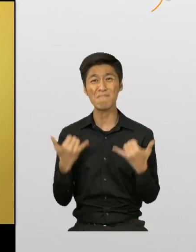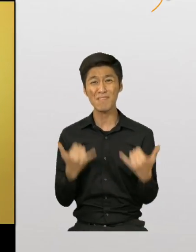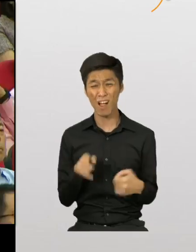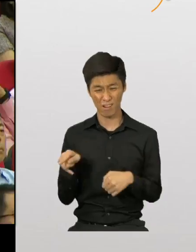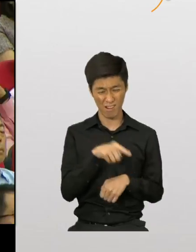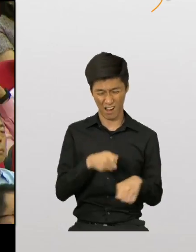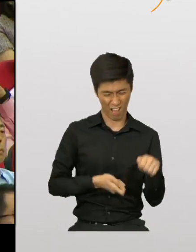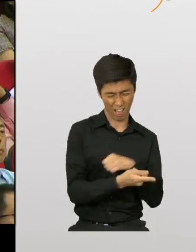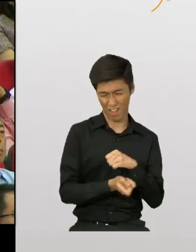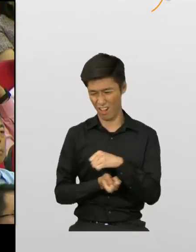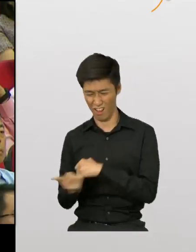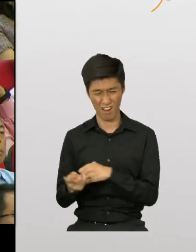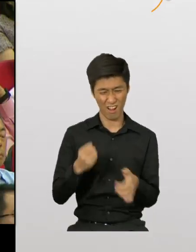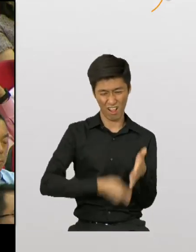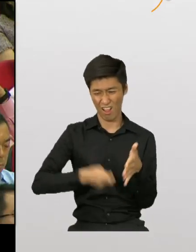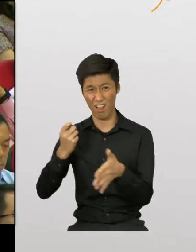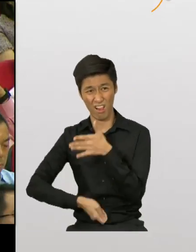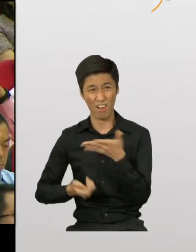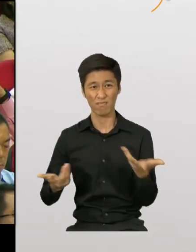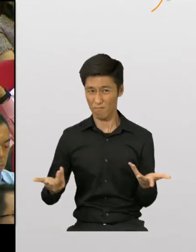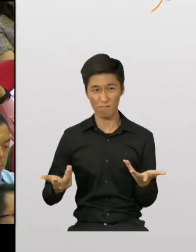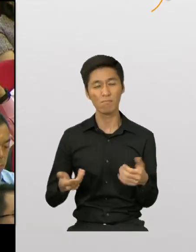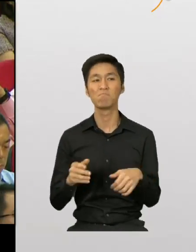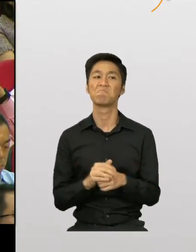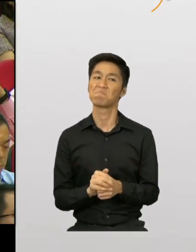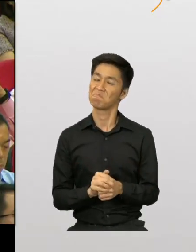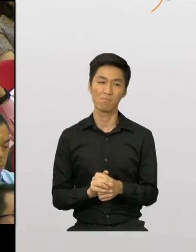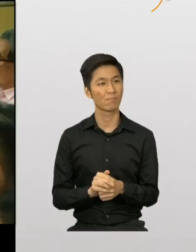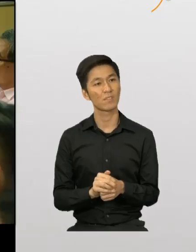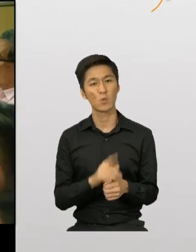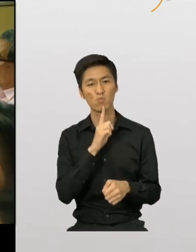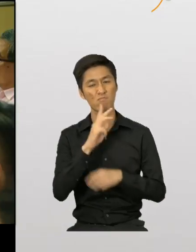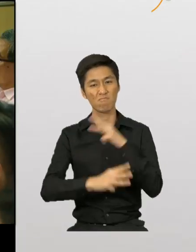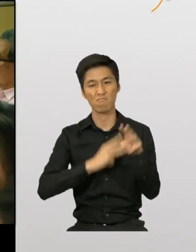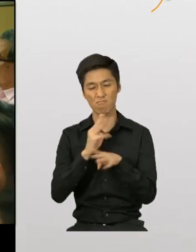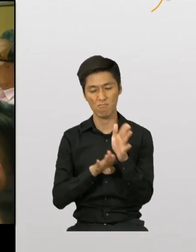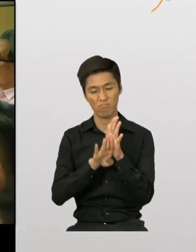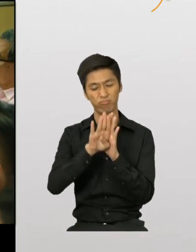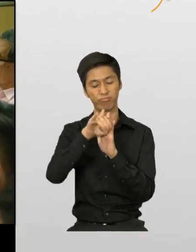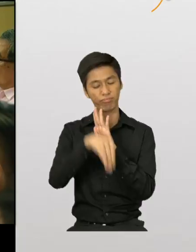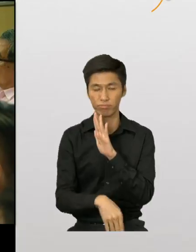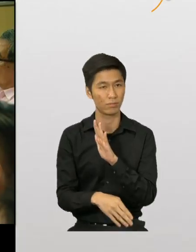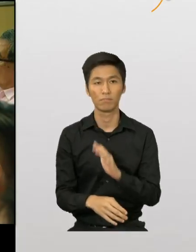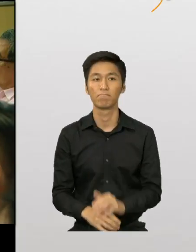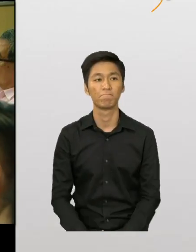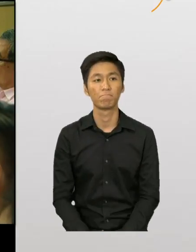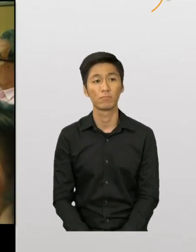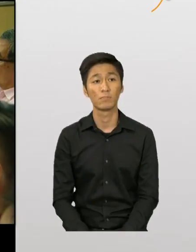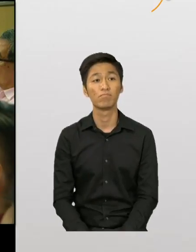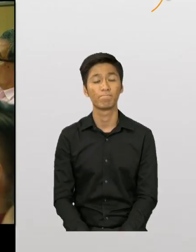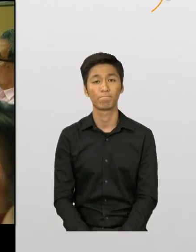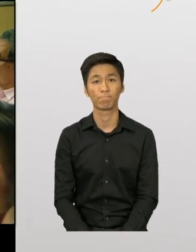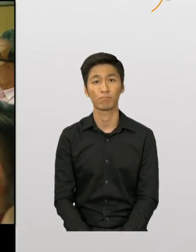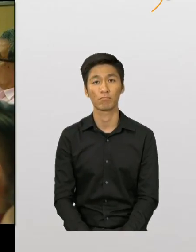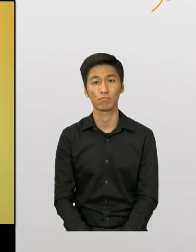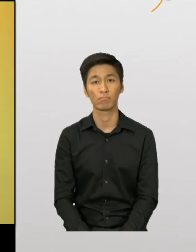This tit for tat affects business confidence, undermines the multilateral trading system, and threatens